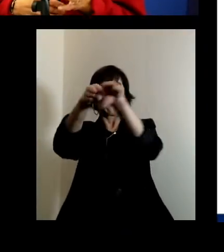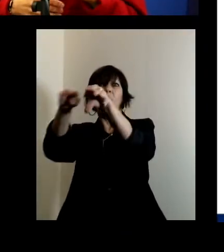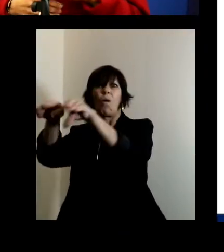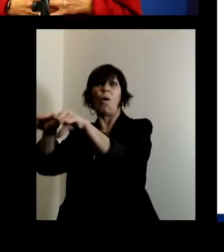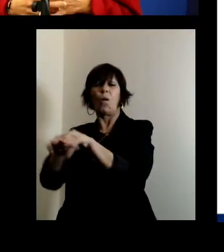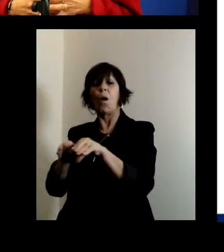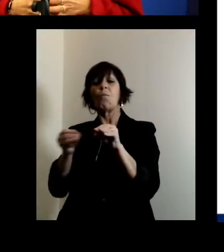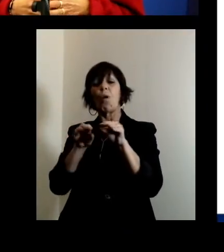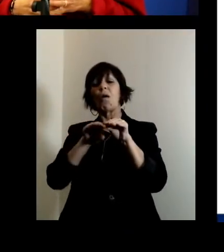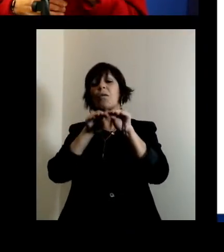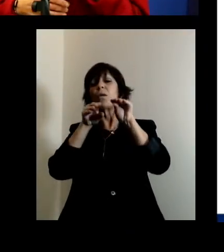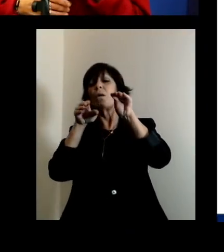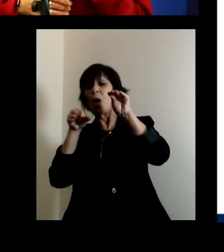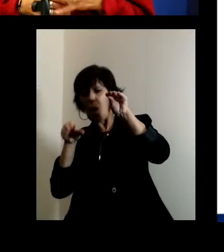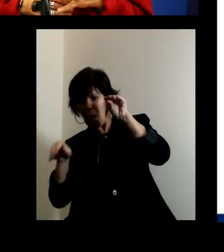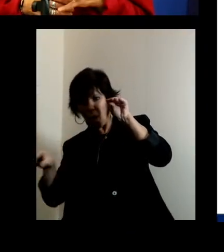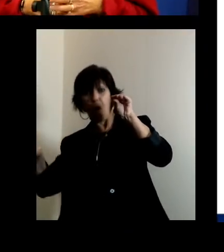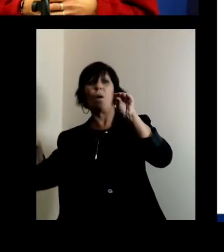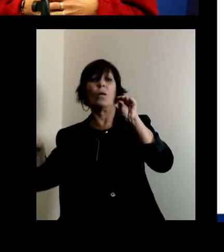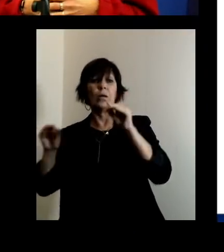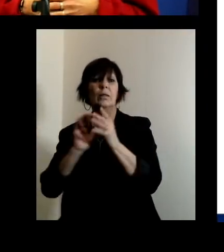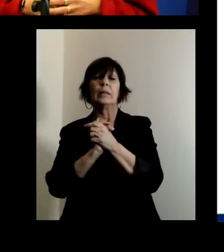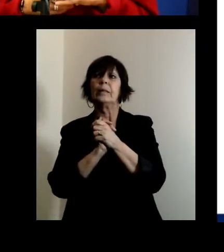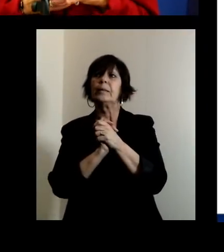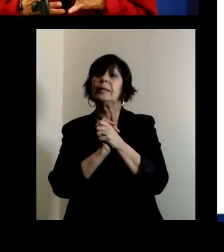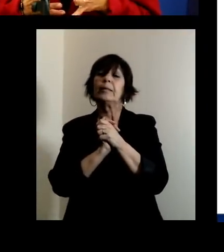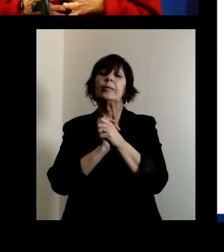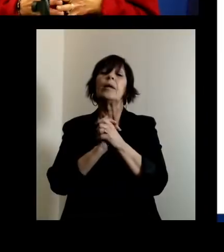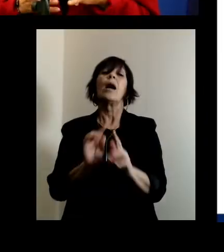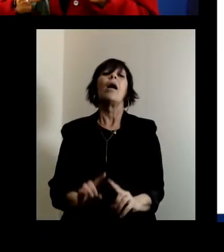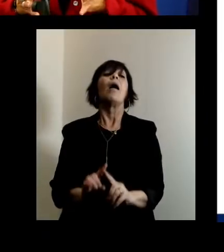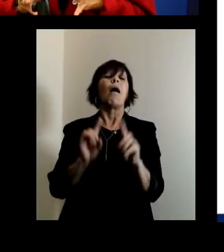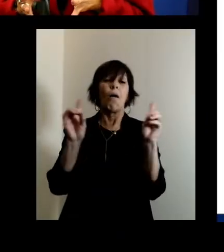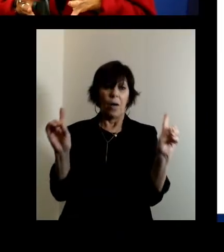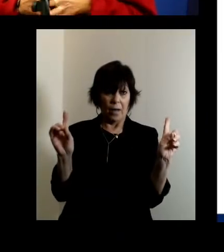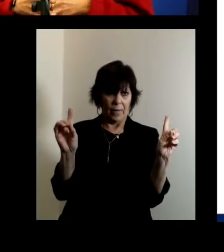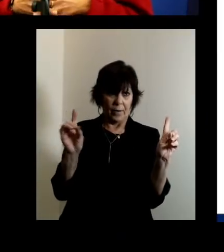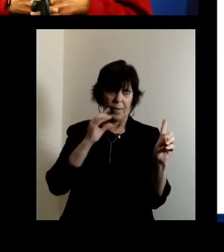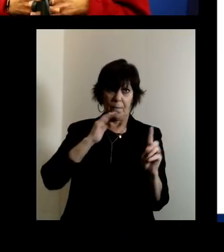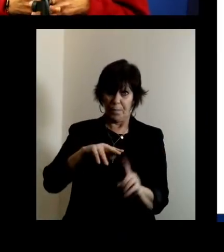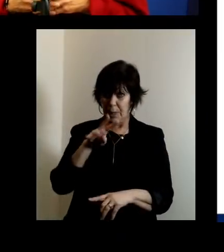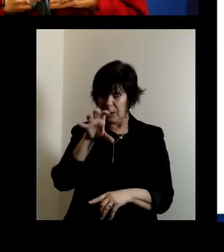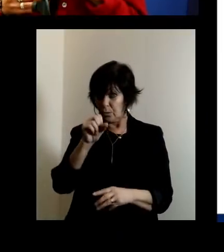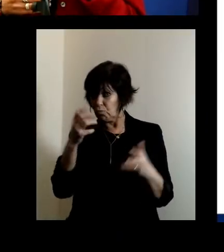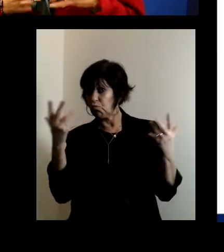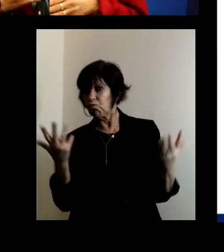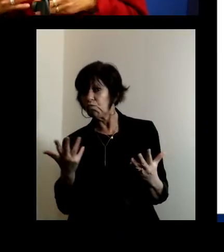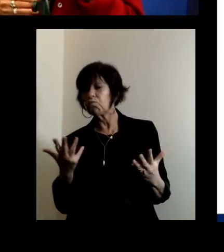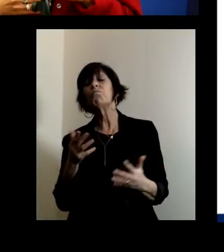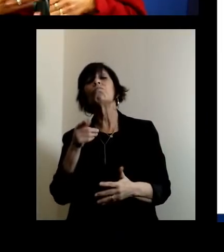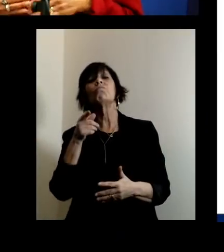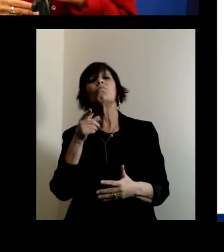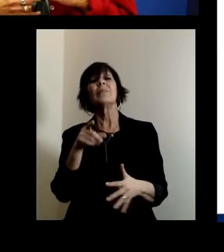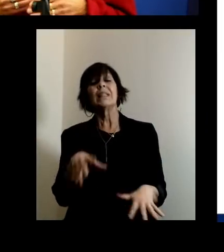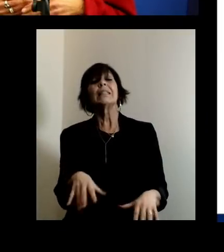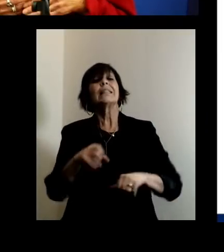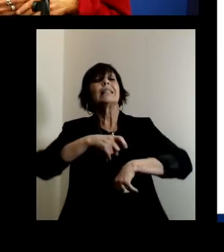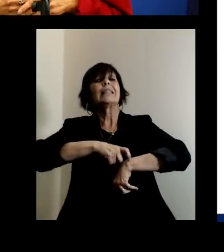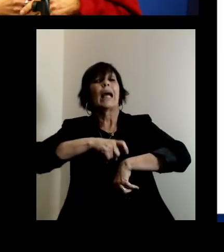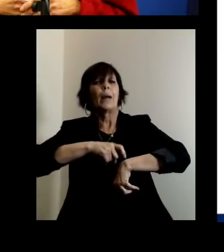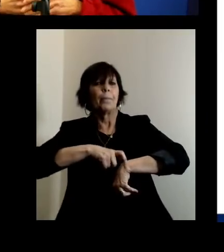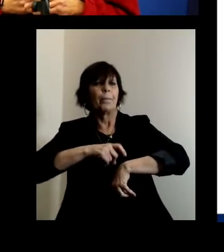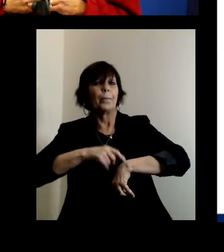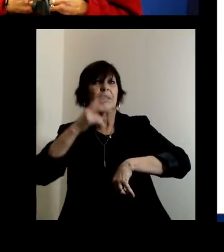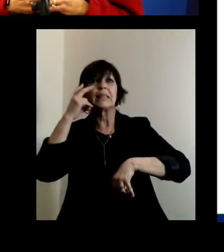closed, as would happen in the red zone. However, the bad news is that, it's going to take a while for us to